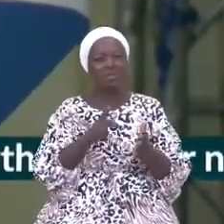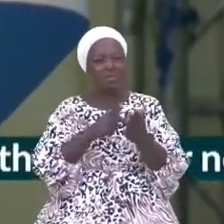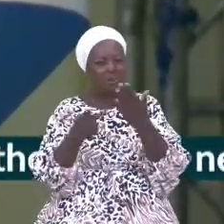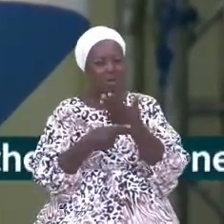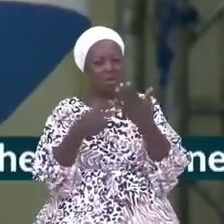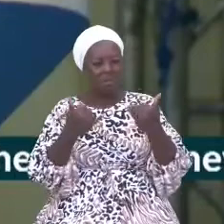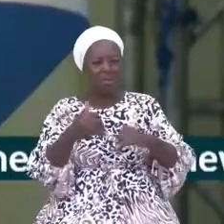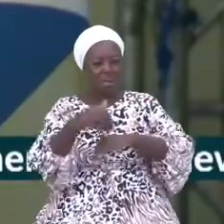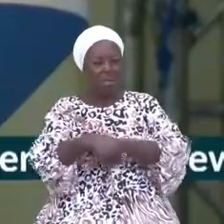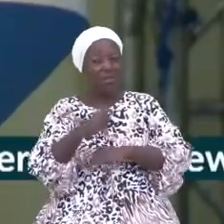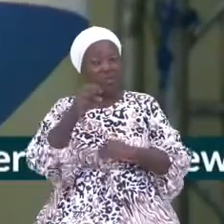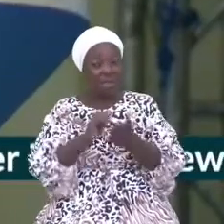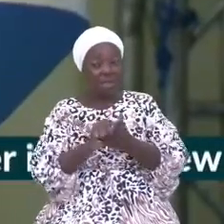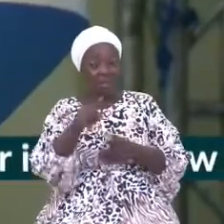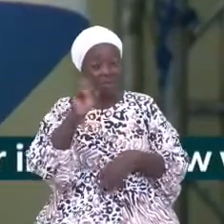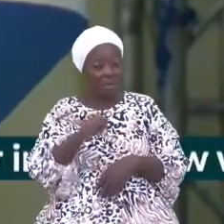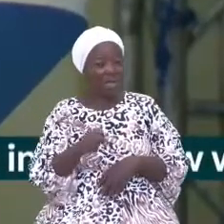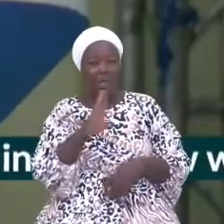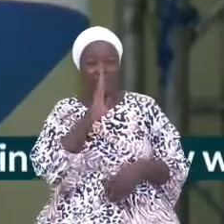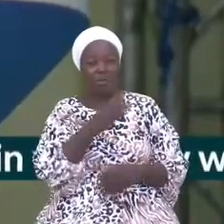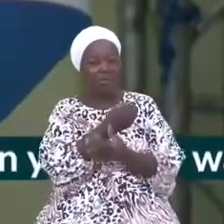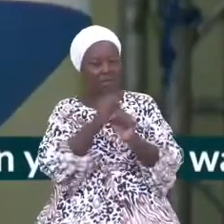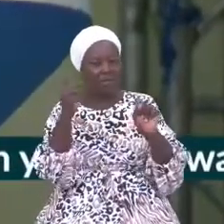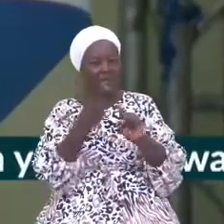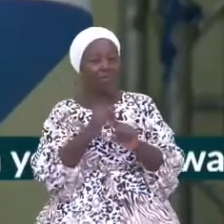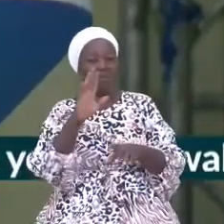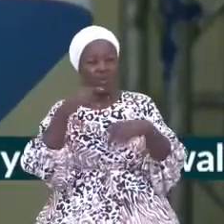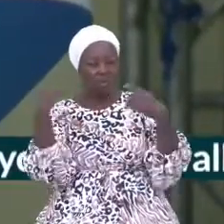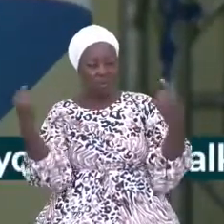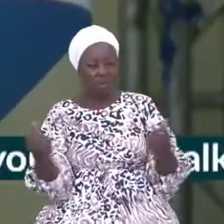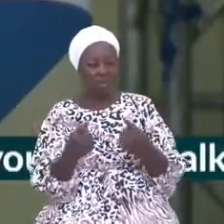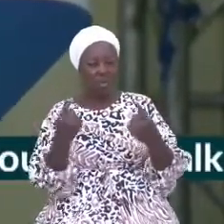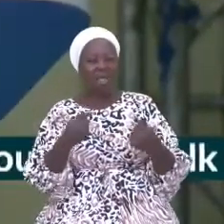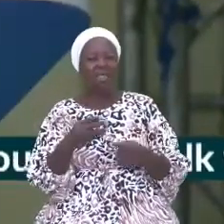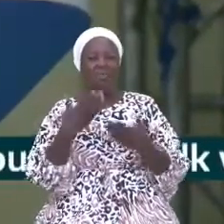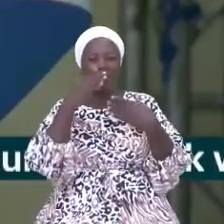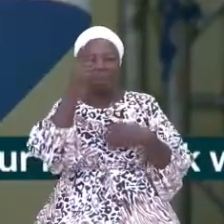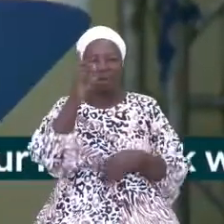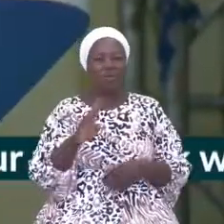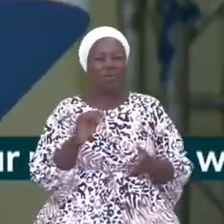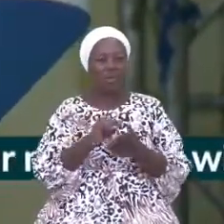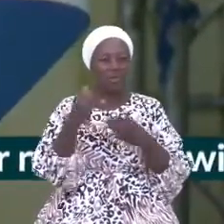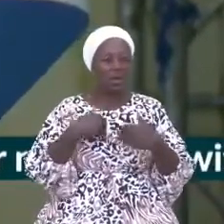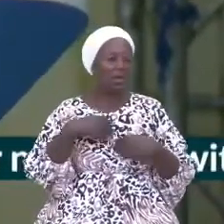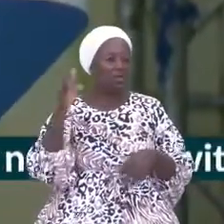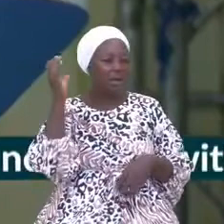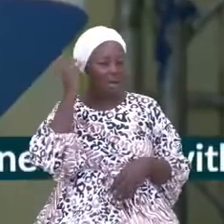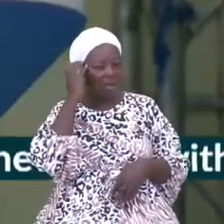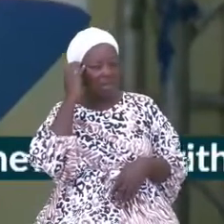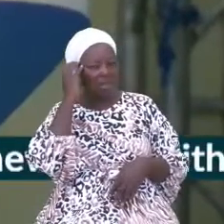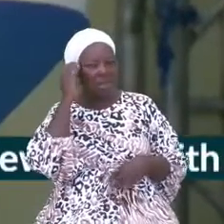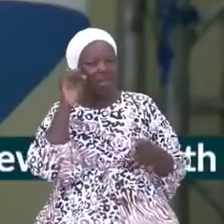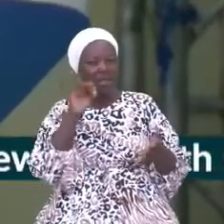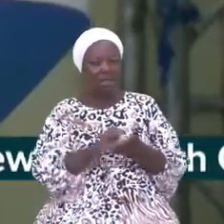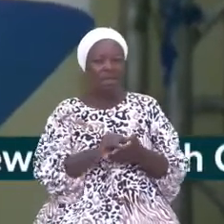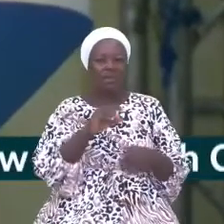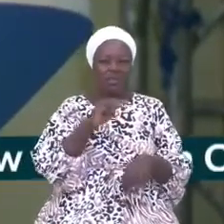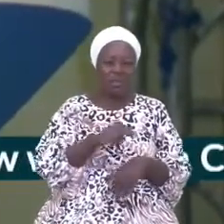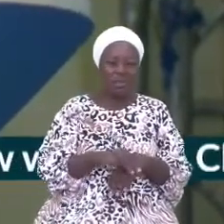get their full names, their phone numbers, and their